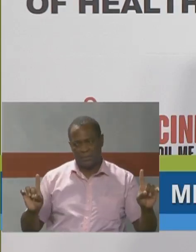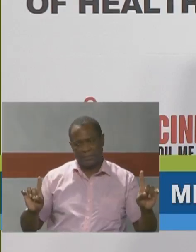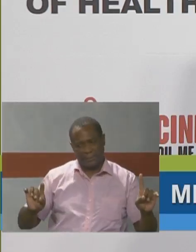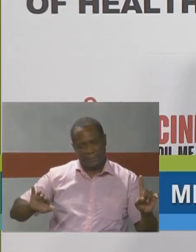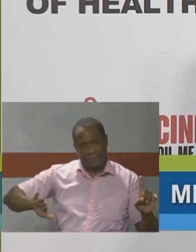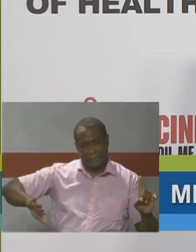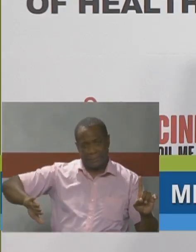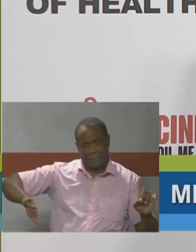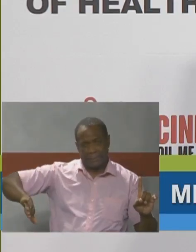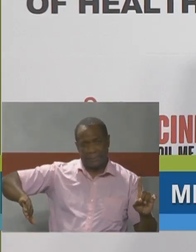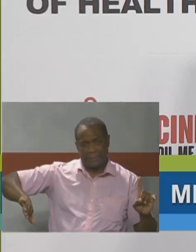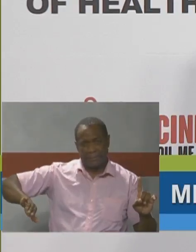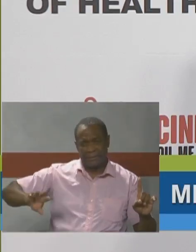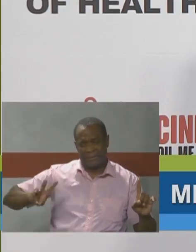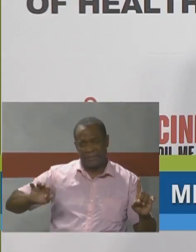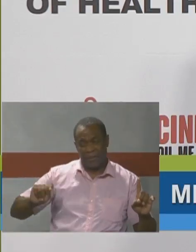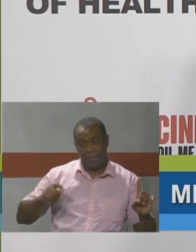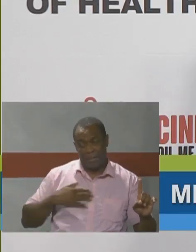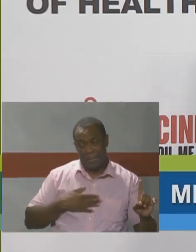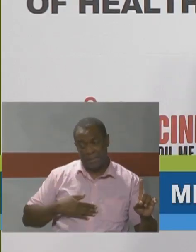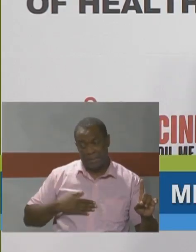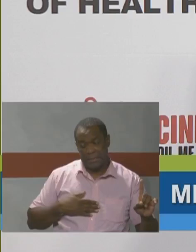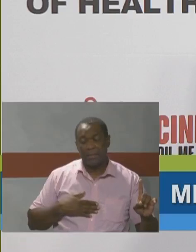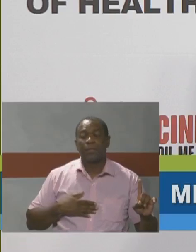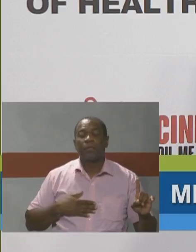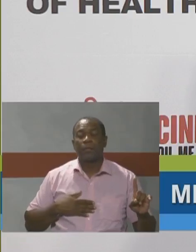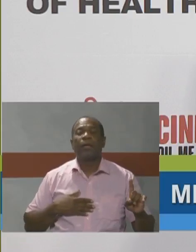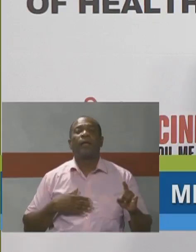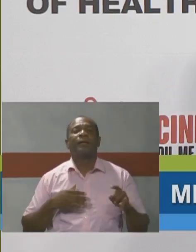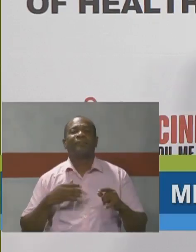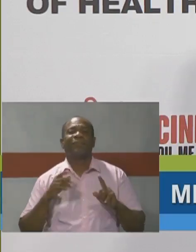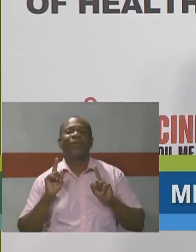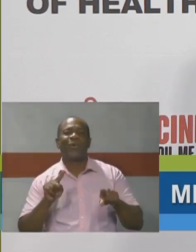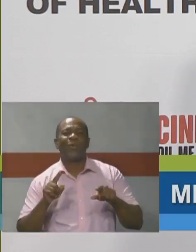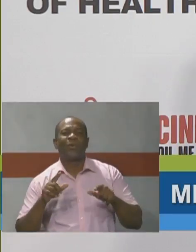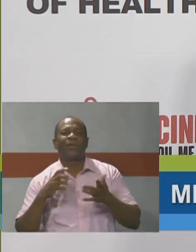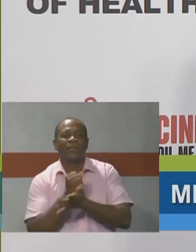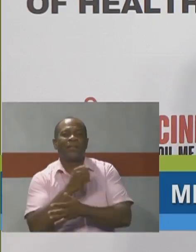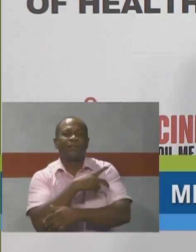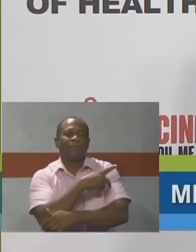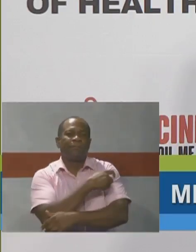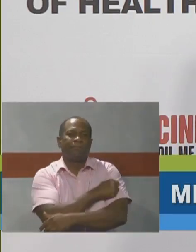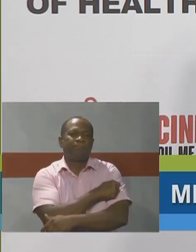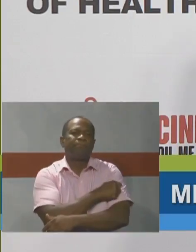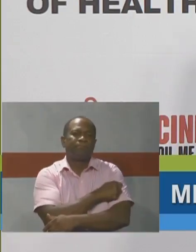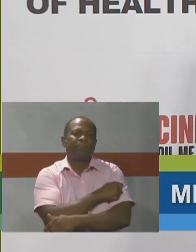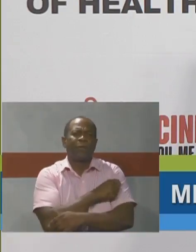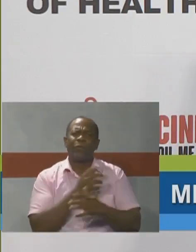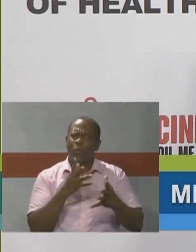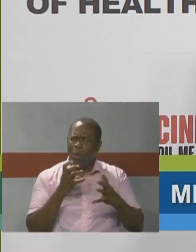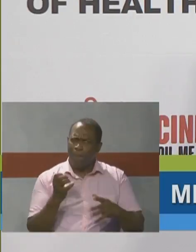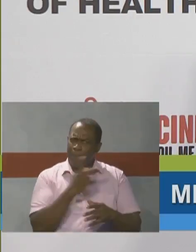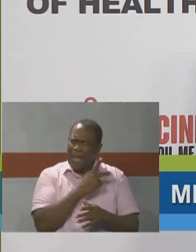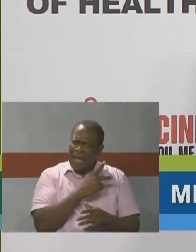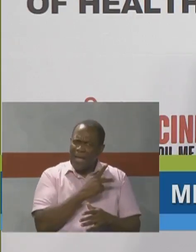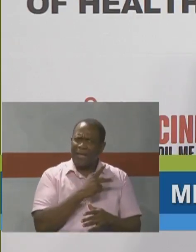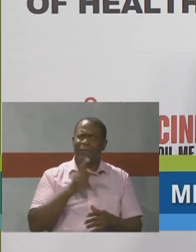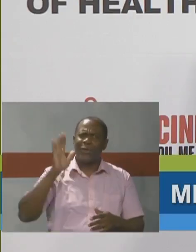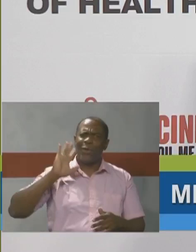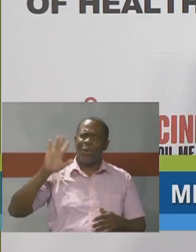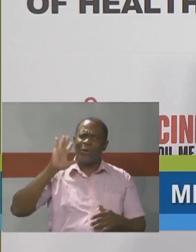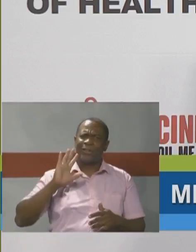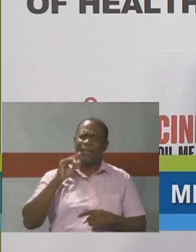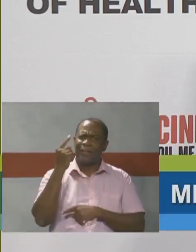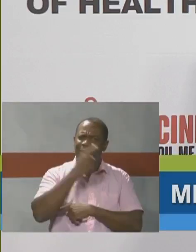vaccinated, and if you can't, get boosted. Let's do our part to go back to the old-time days. Today we leave you